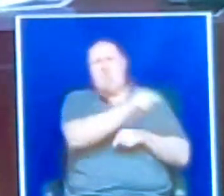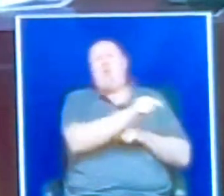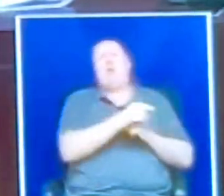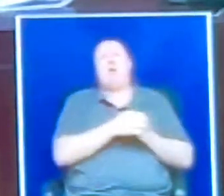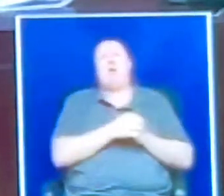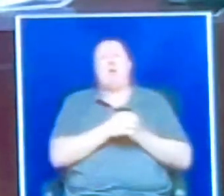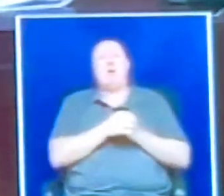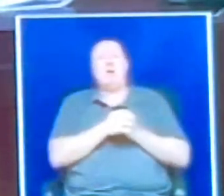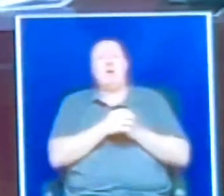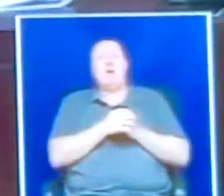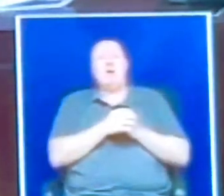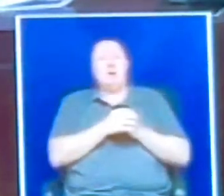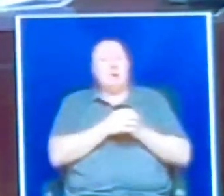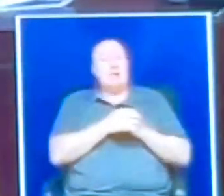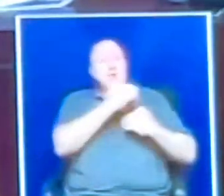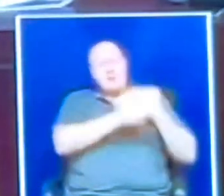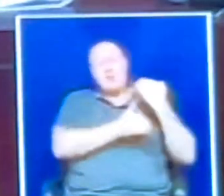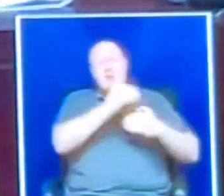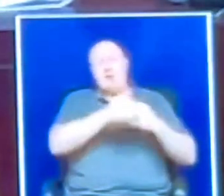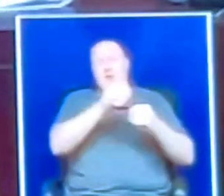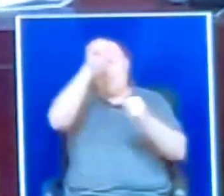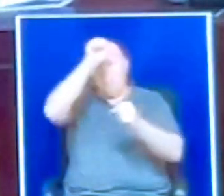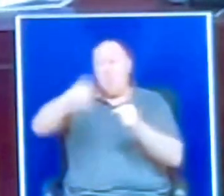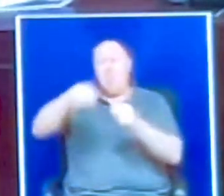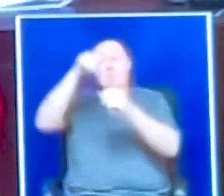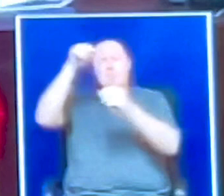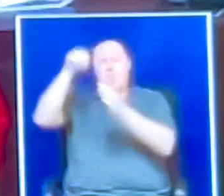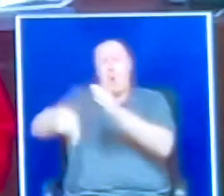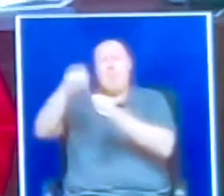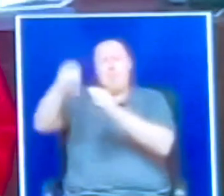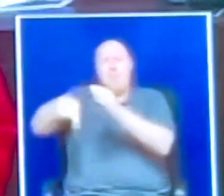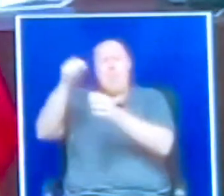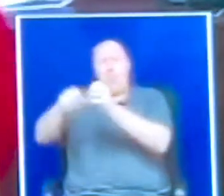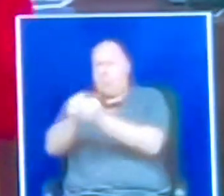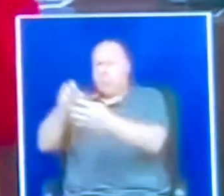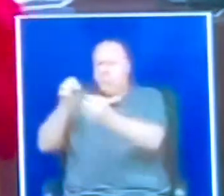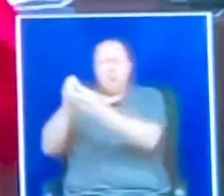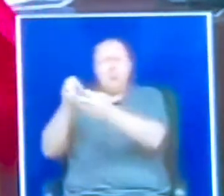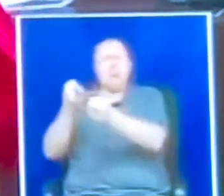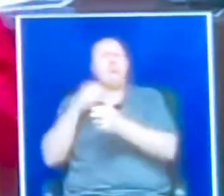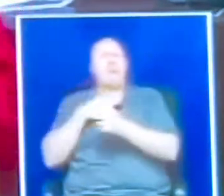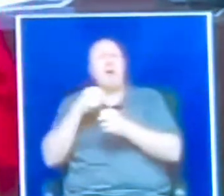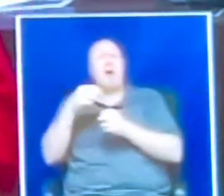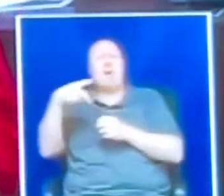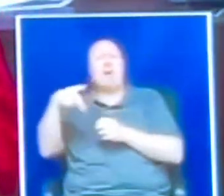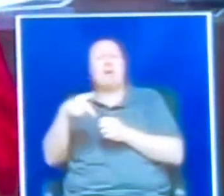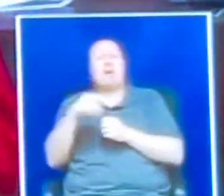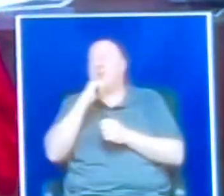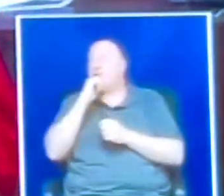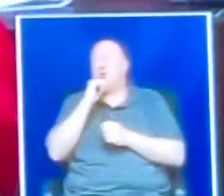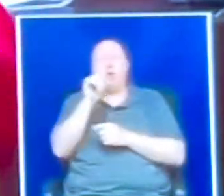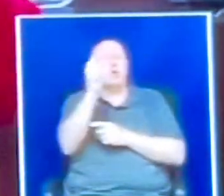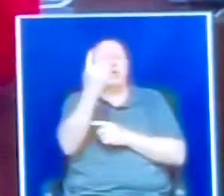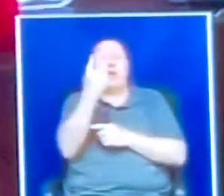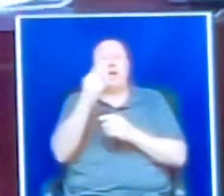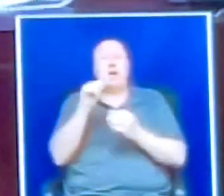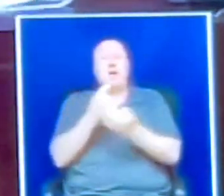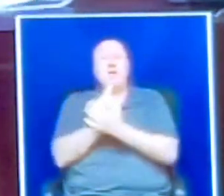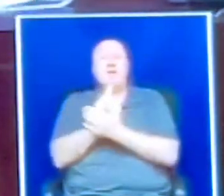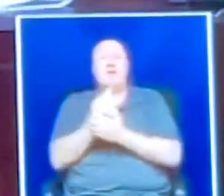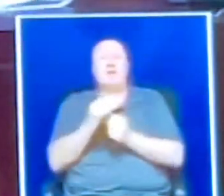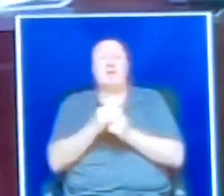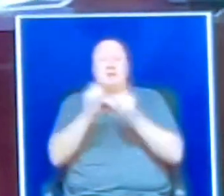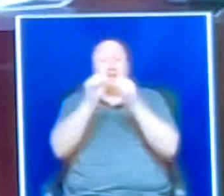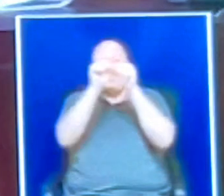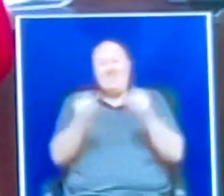in systematic extermination of Palestinians. It is not a single event. They're engaged in a